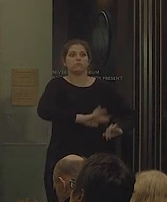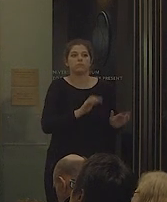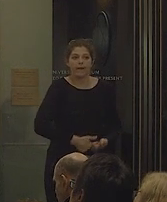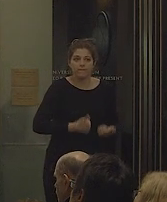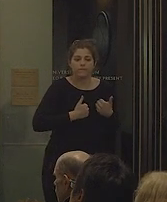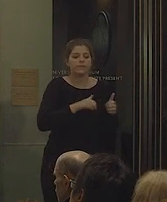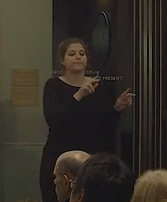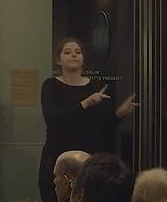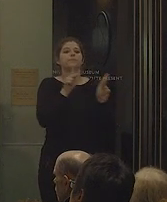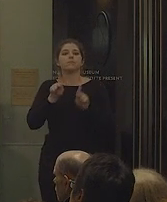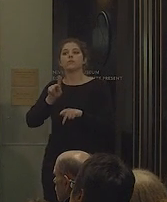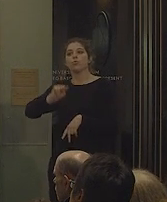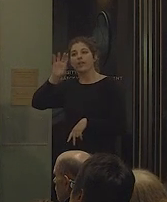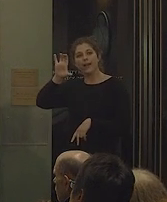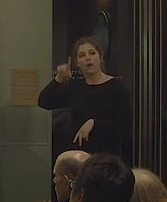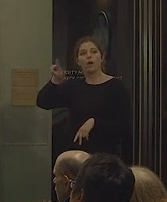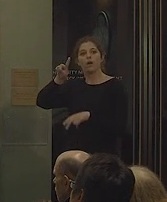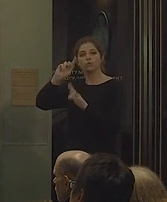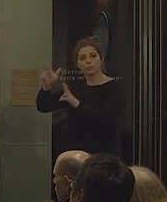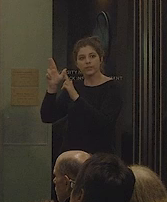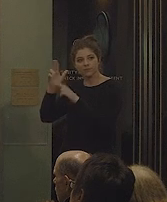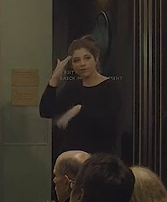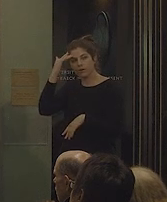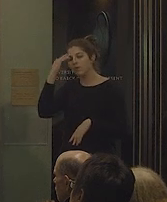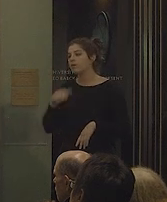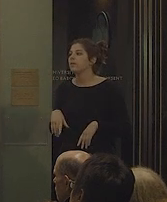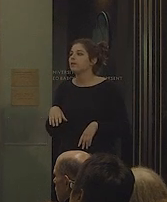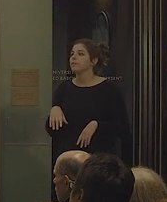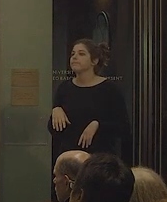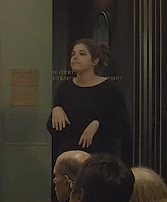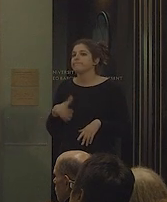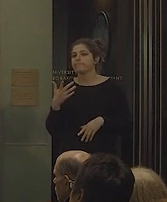You had the same situation in the North Carolina shooting, you know?